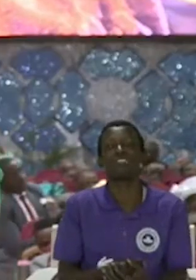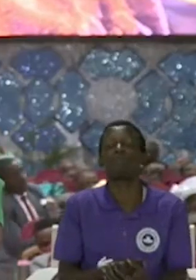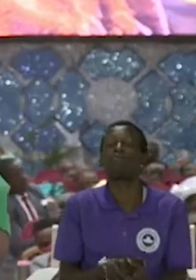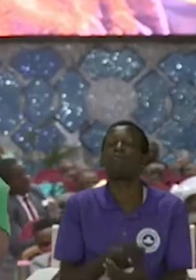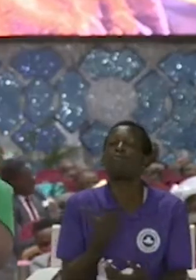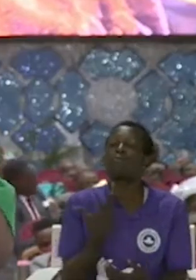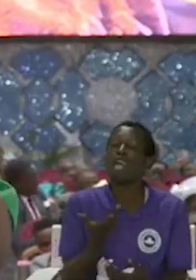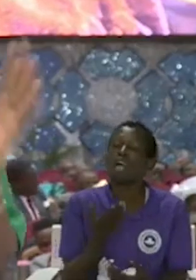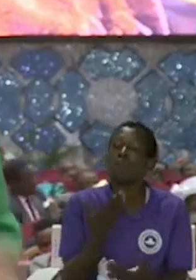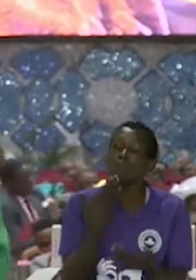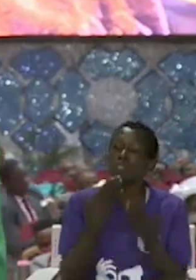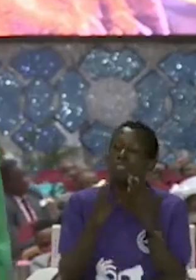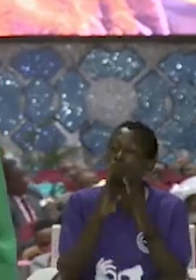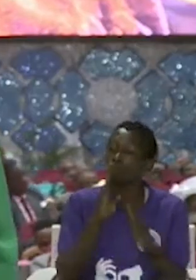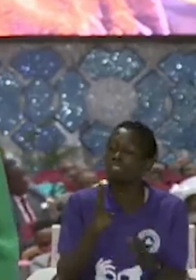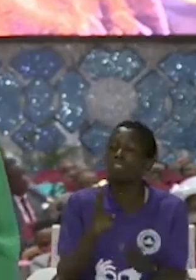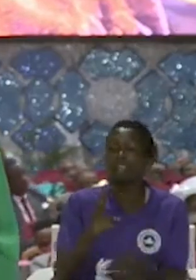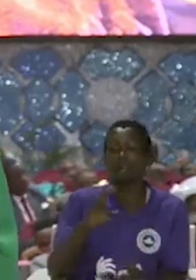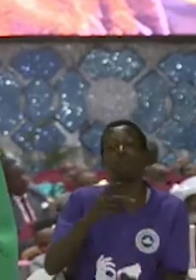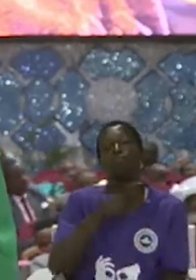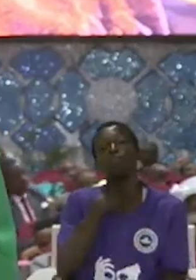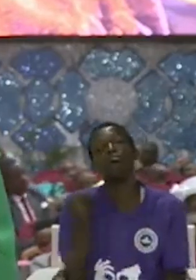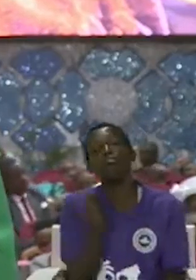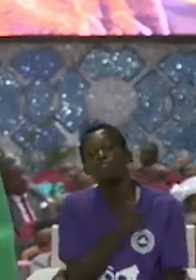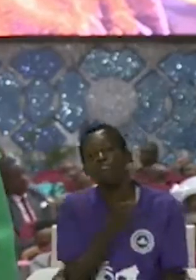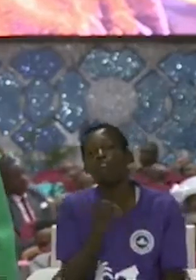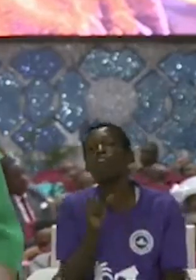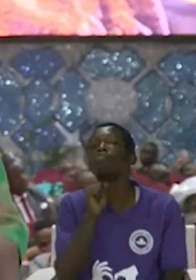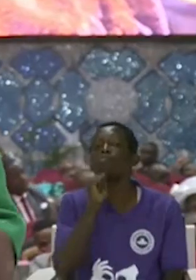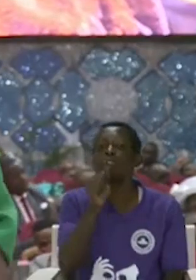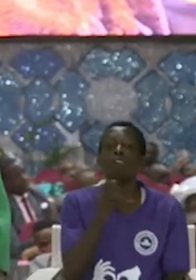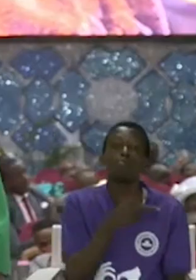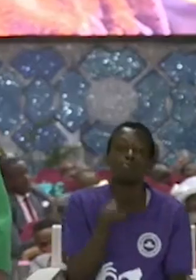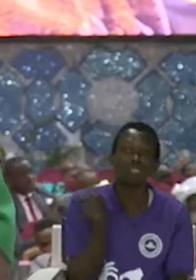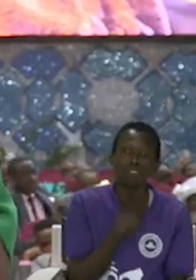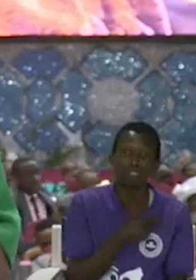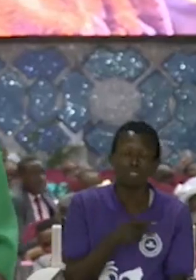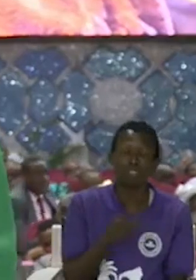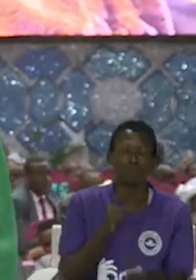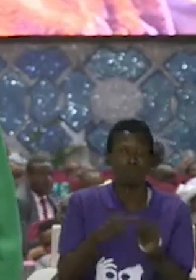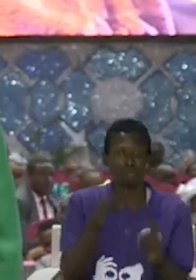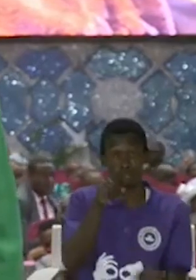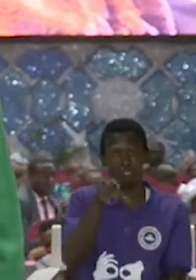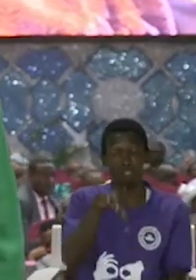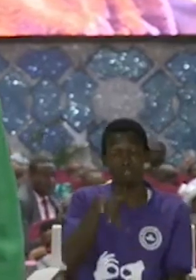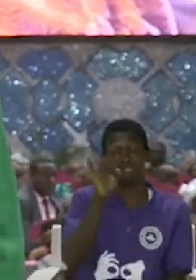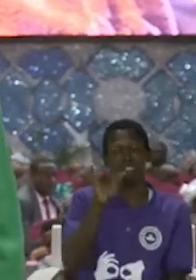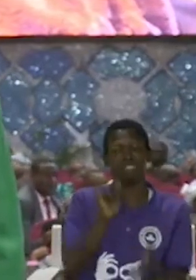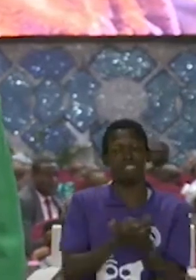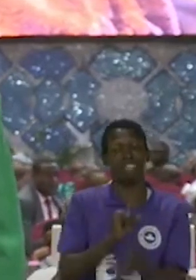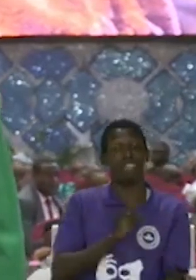whether a pastor or not a pastor, and you discover that I am wrong